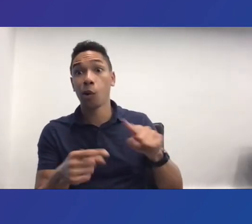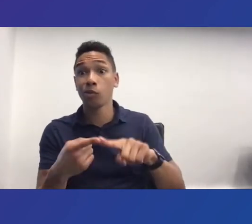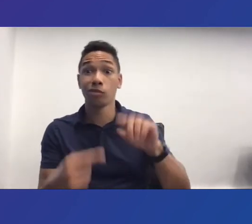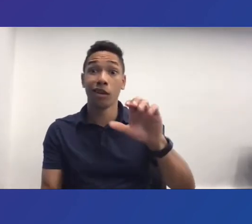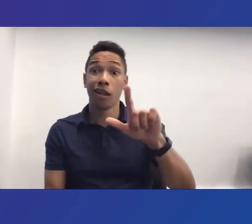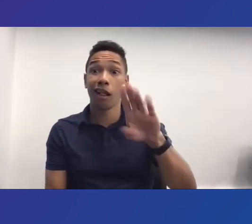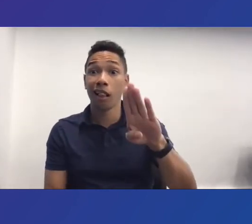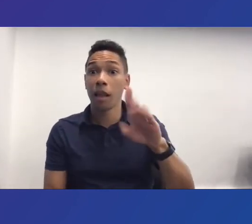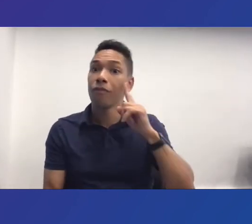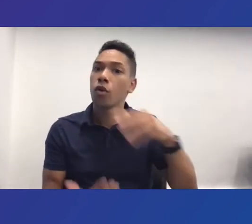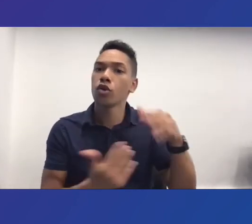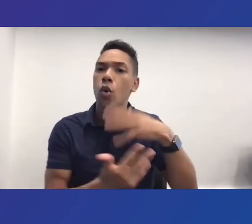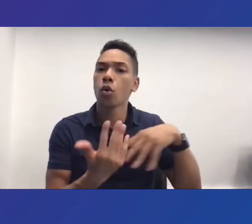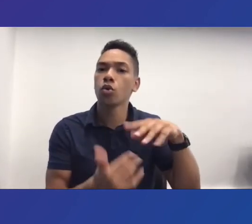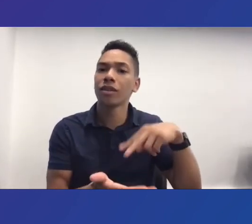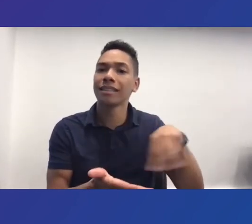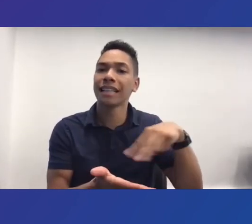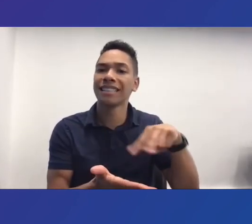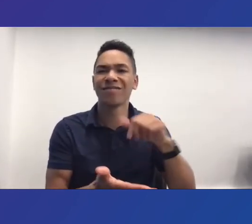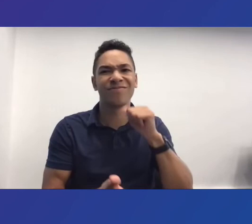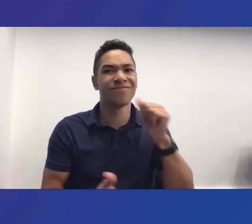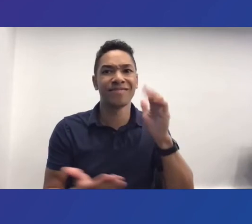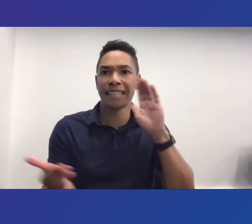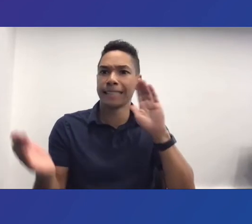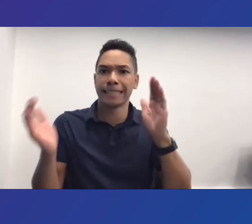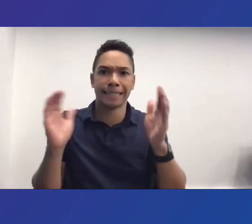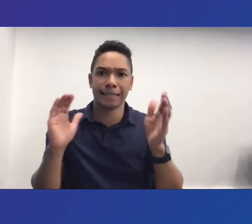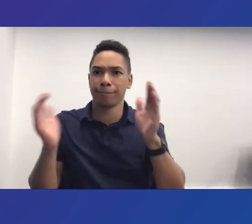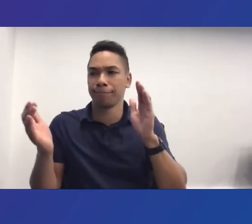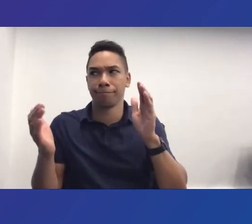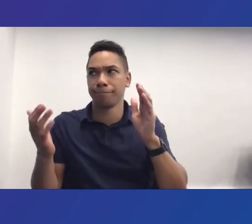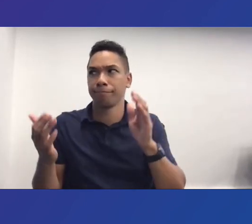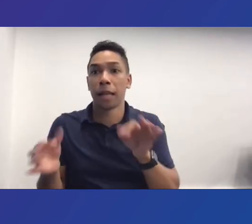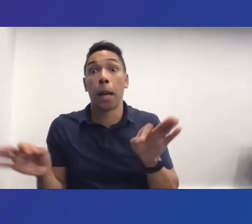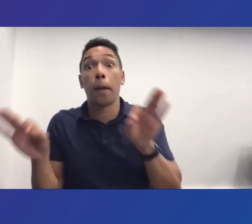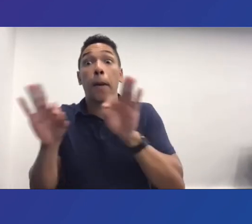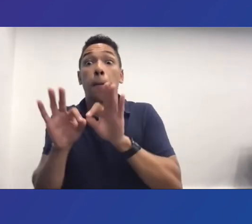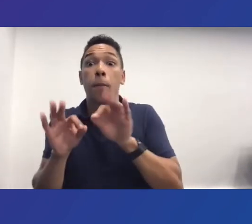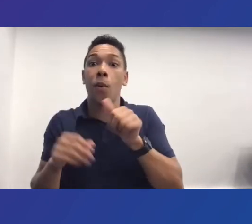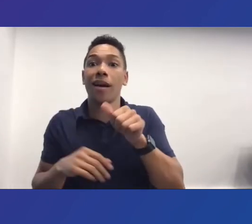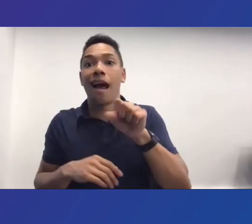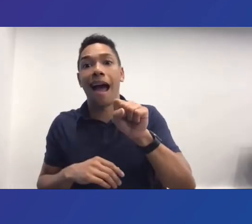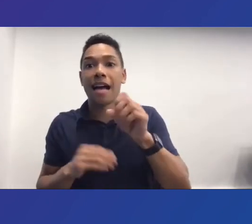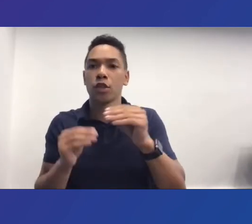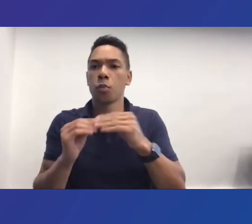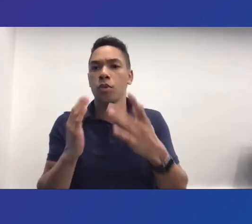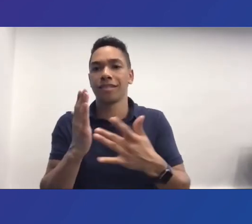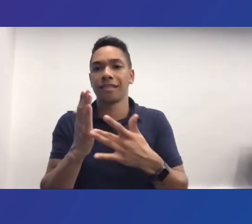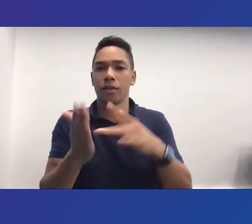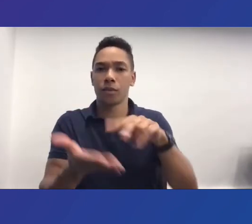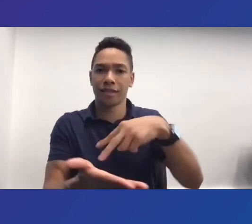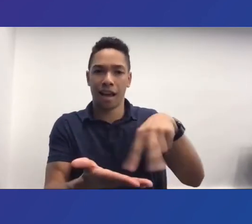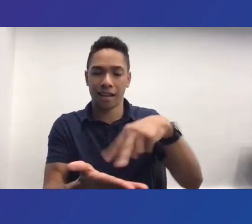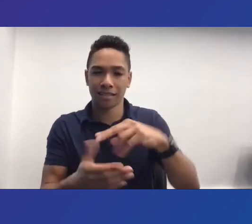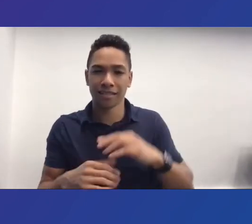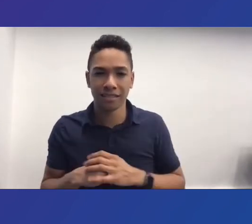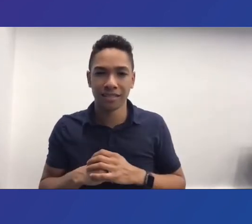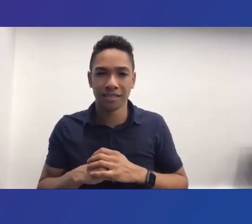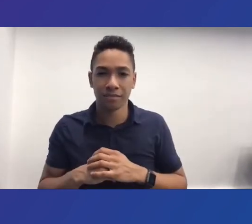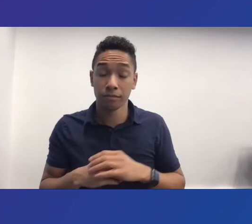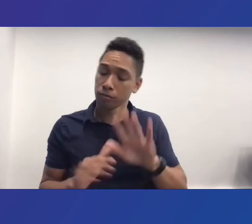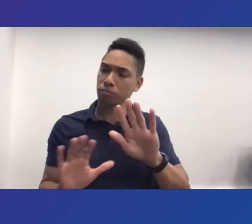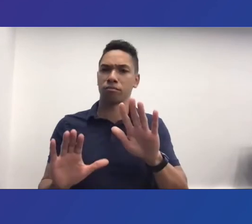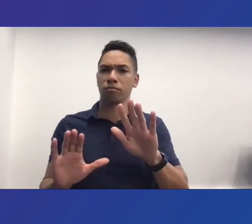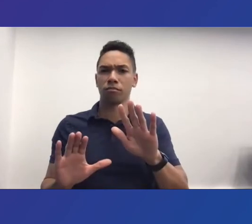not felt as important as the technical dances were, which social dance